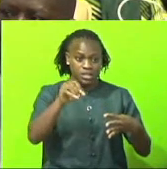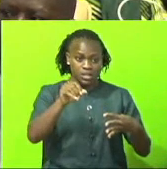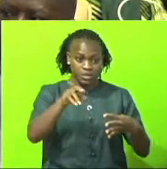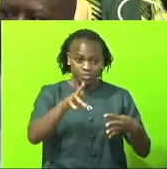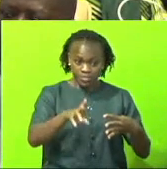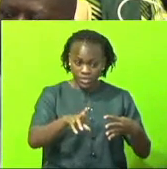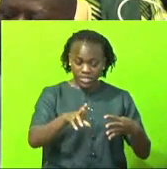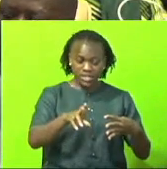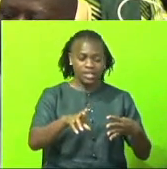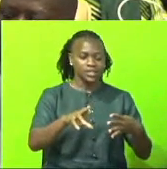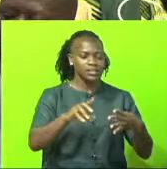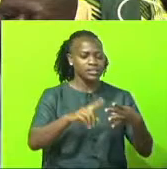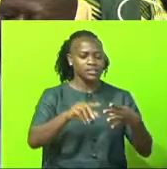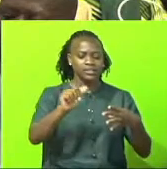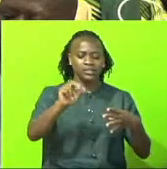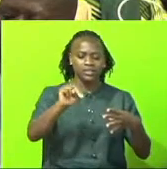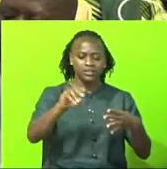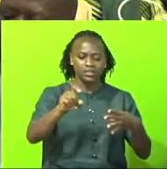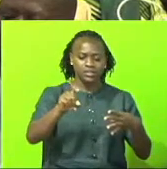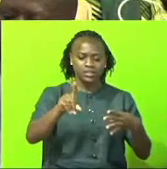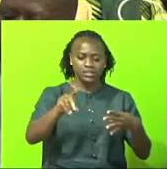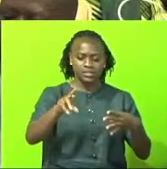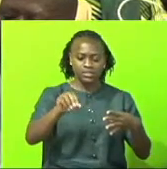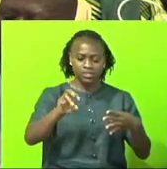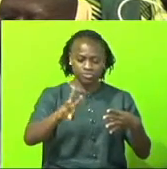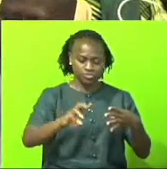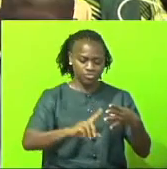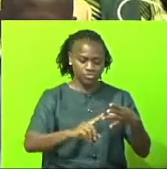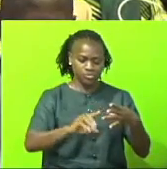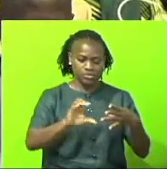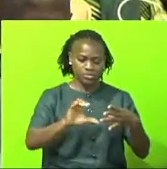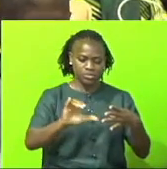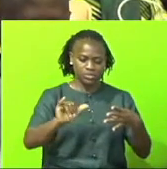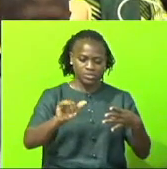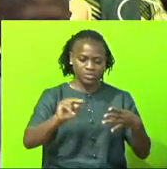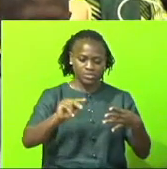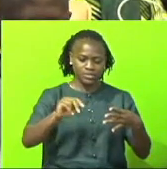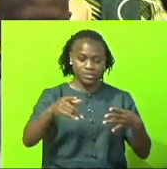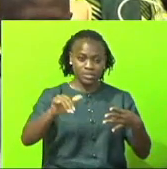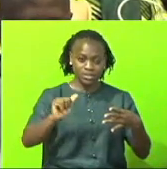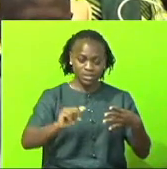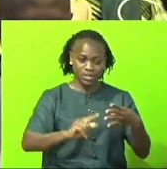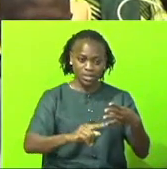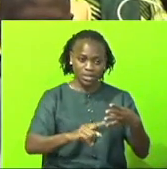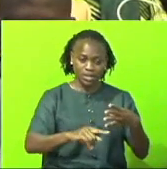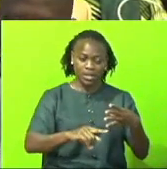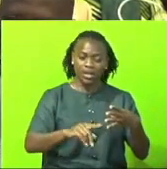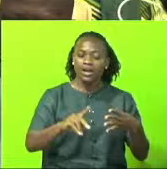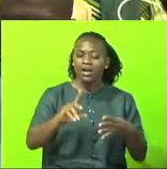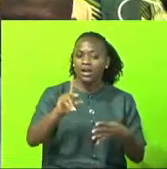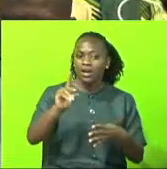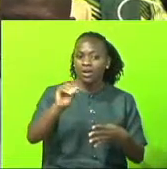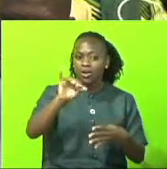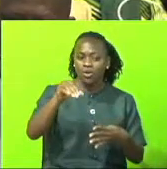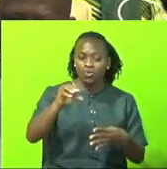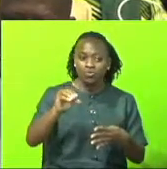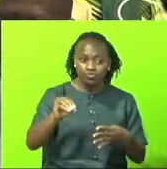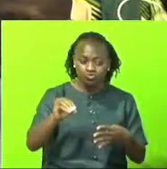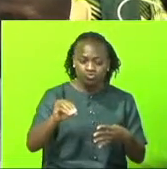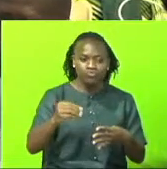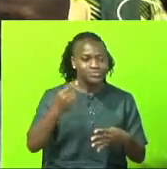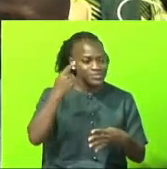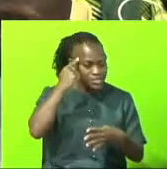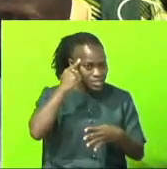Andrew Amuako Esiama, Honorable Cynthia Mamle Morrison, and Honorable Kojo Asante, are deemed to have vacated